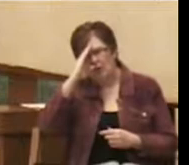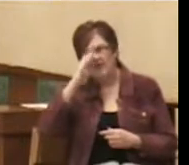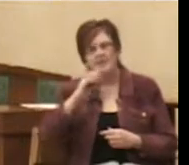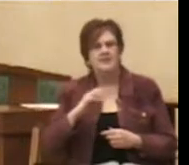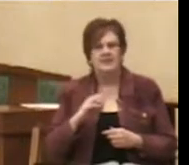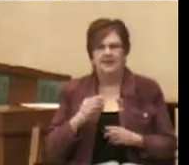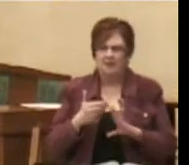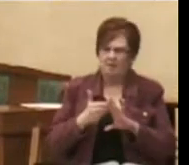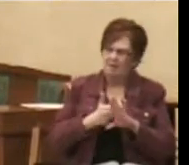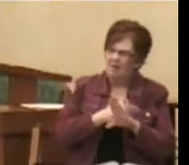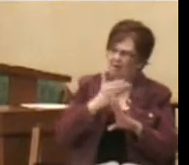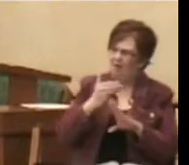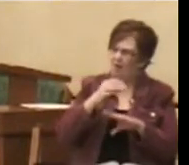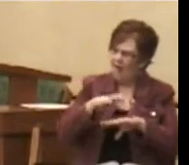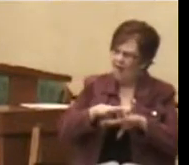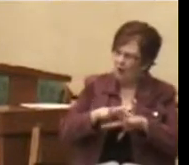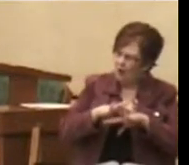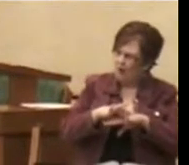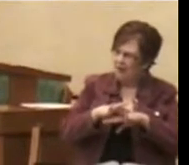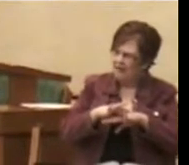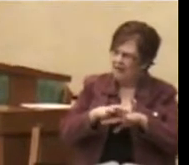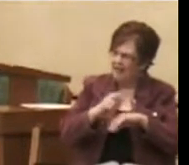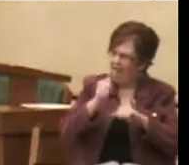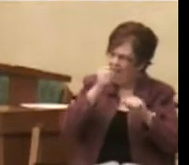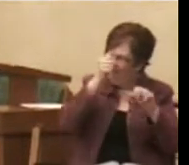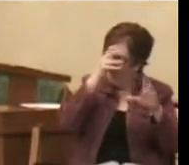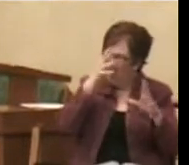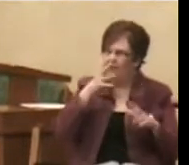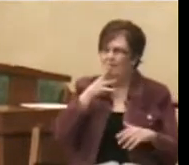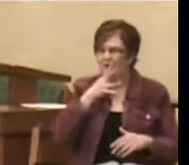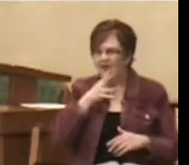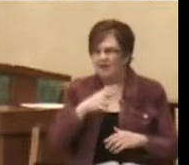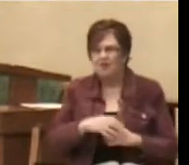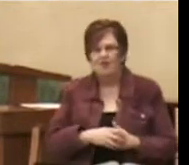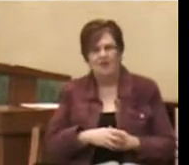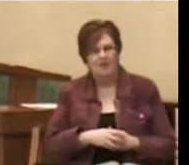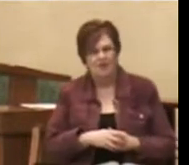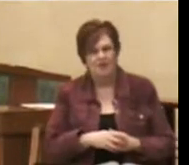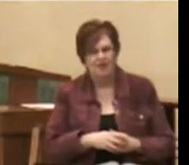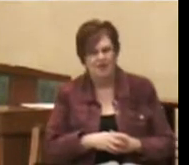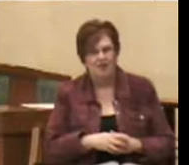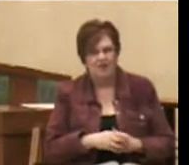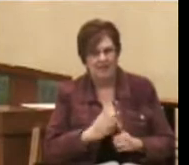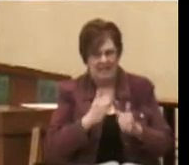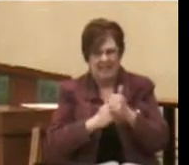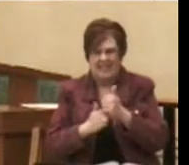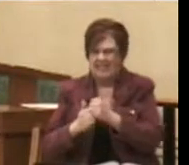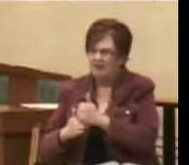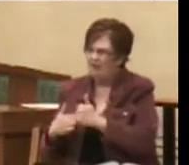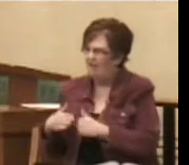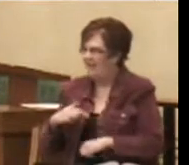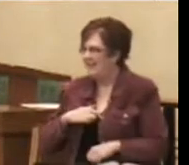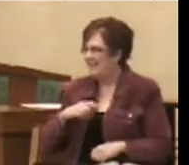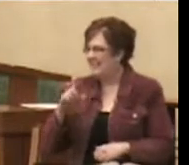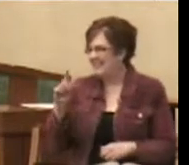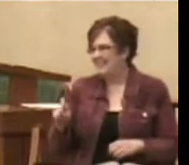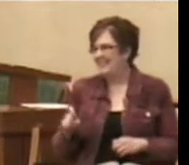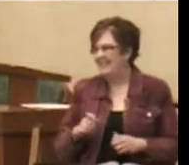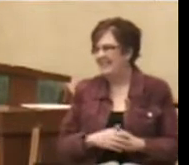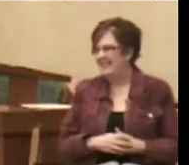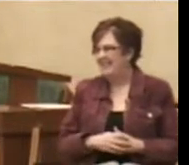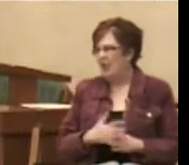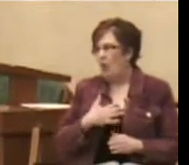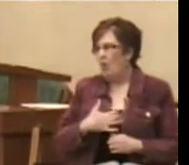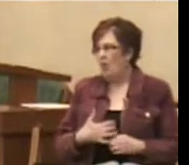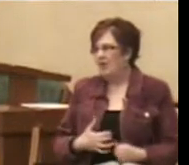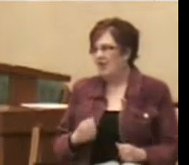even before an earthly father or mother, what each of us need. I wish